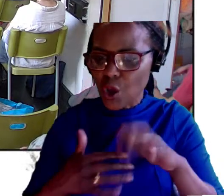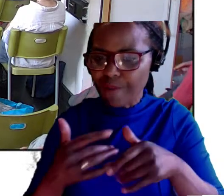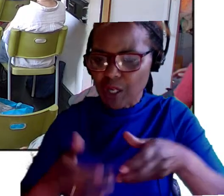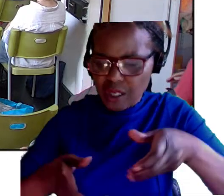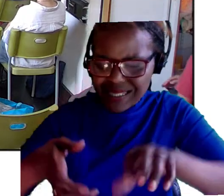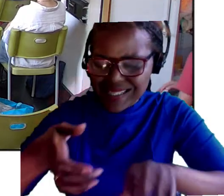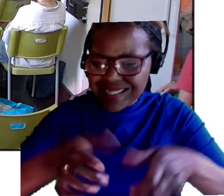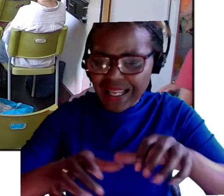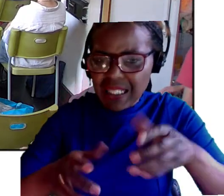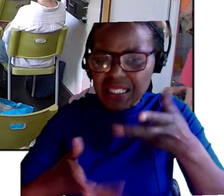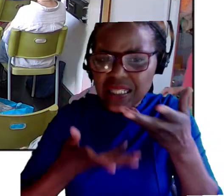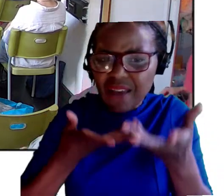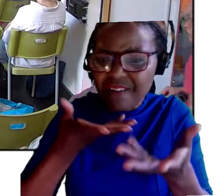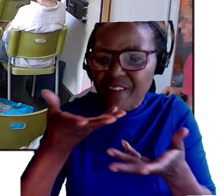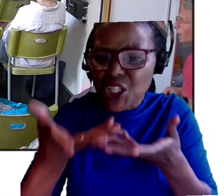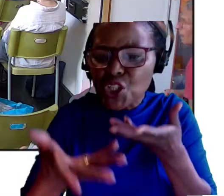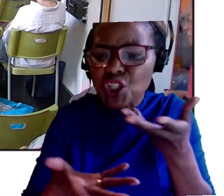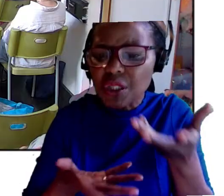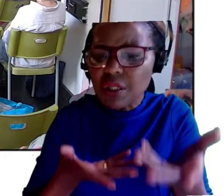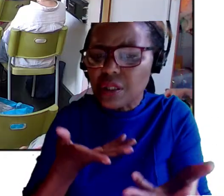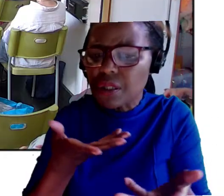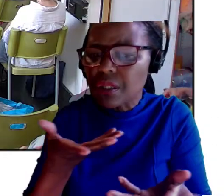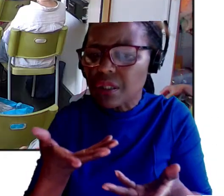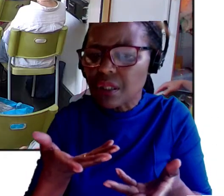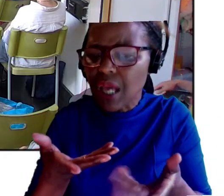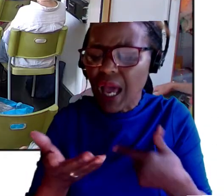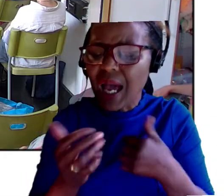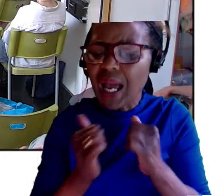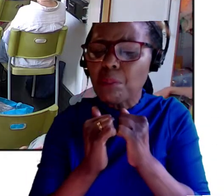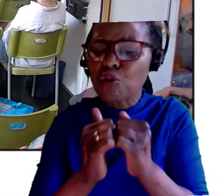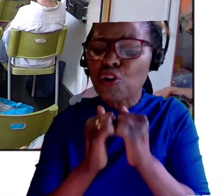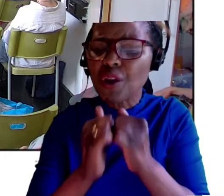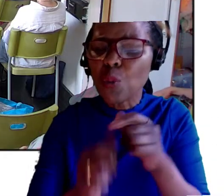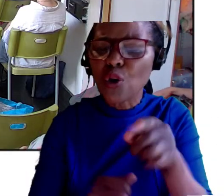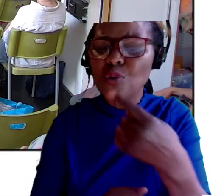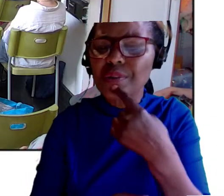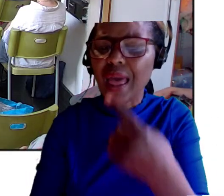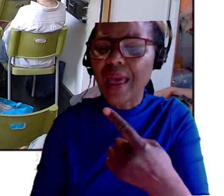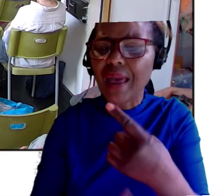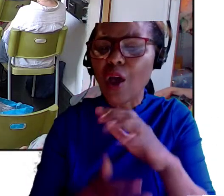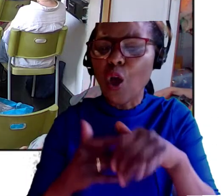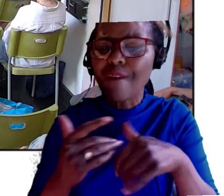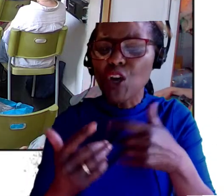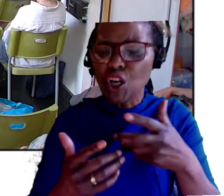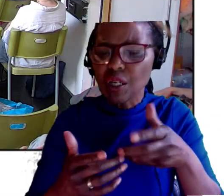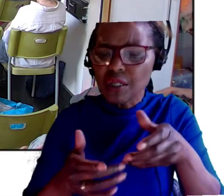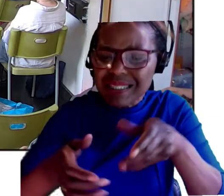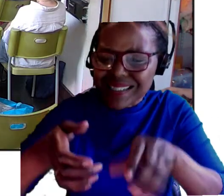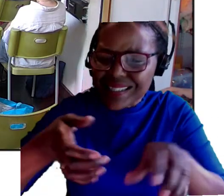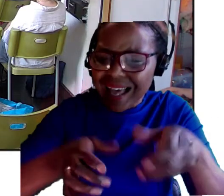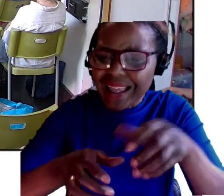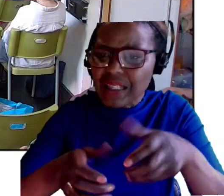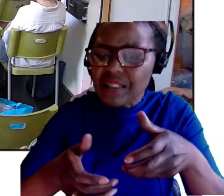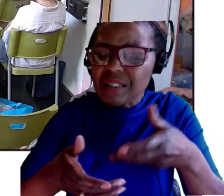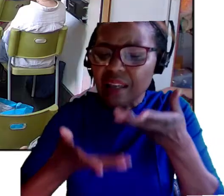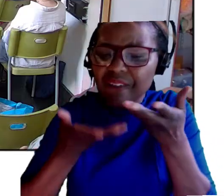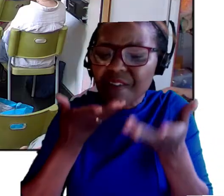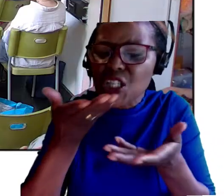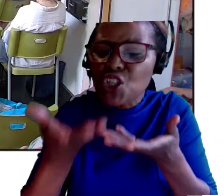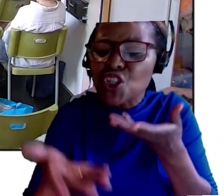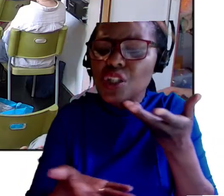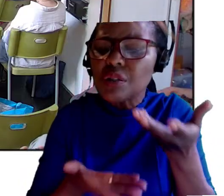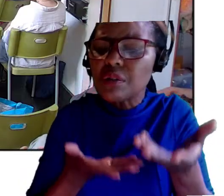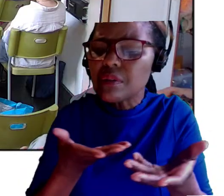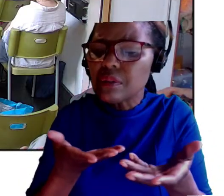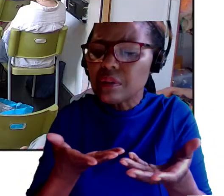Yeah. And I really appreciate that thought that when J.R.R. Tolkien talked about Lord of the Rings, he said Gandalf can